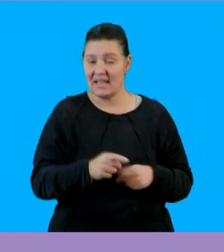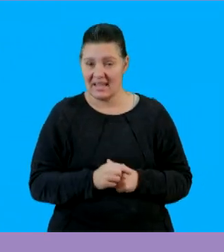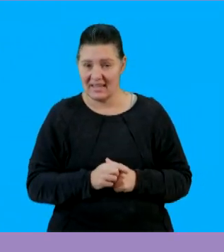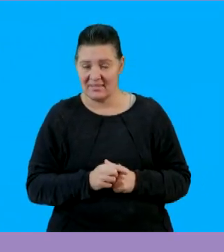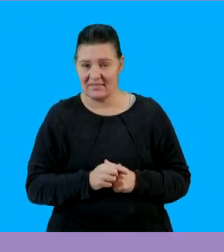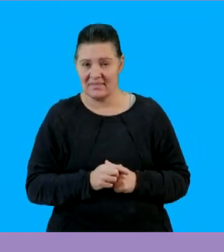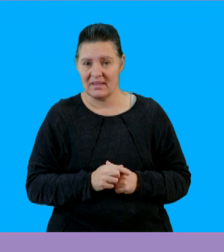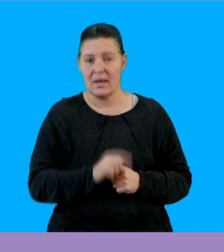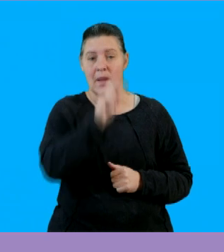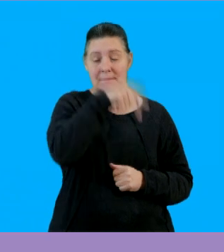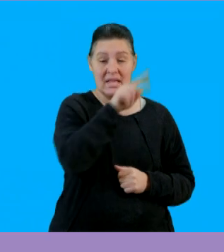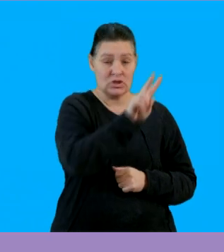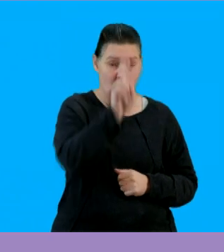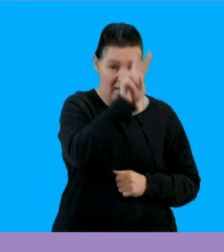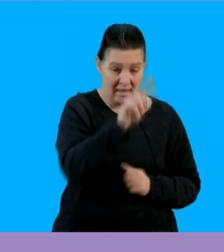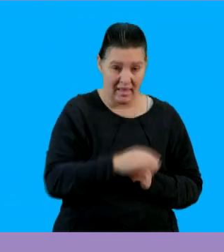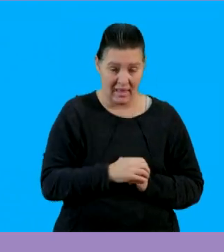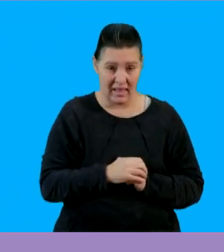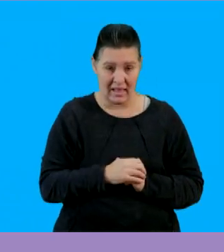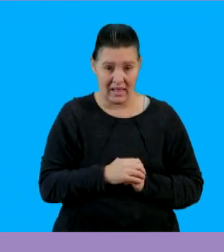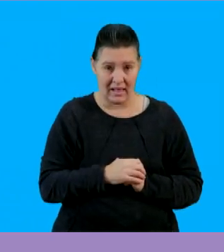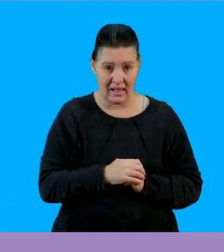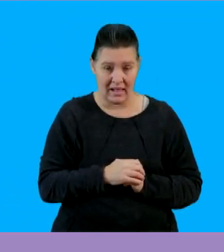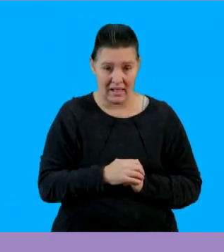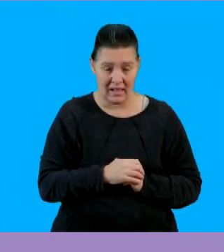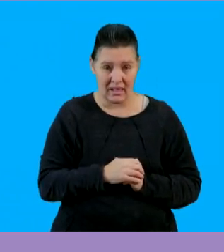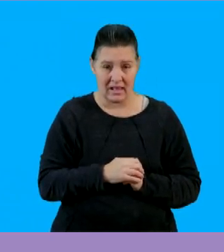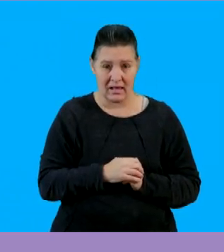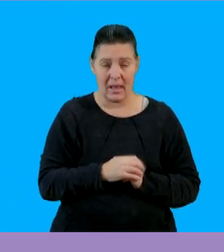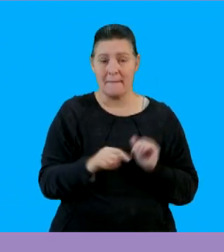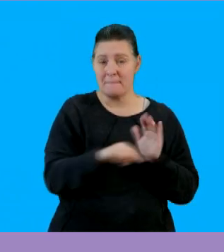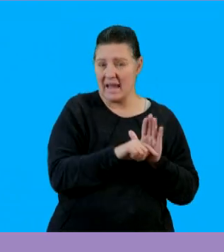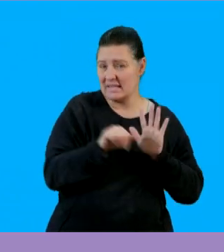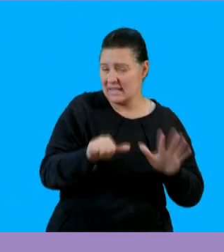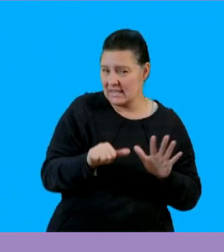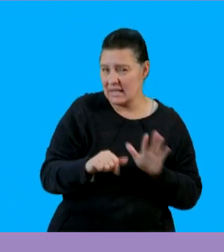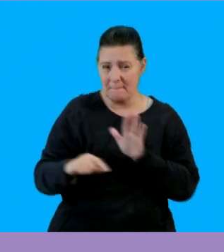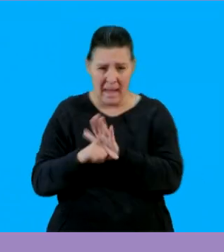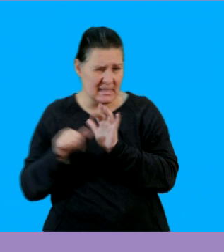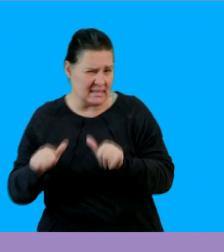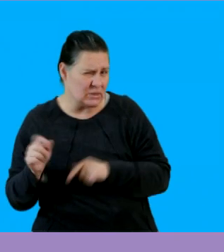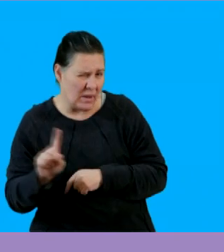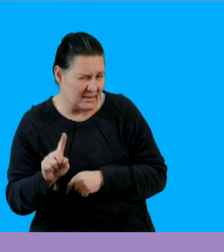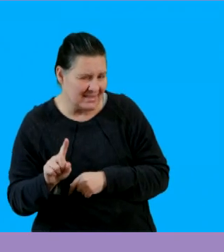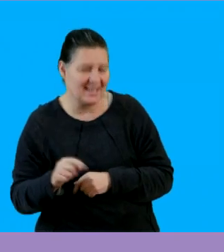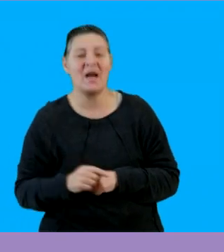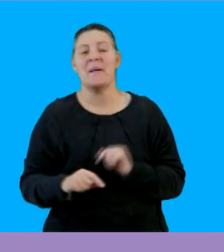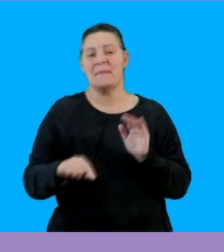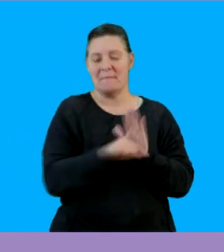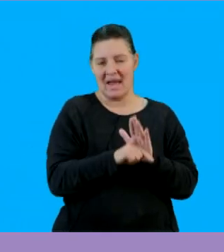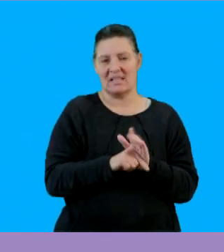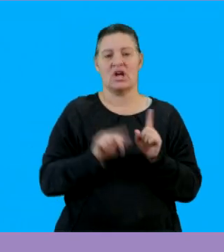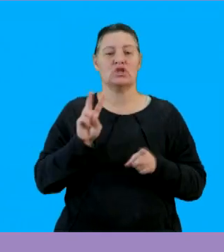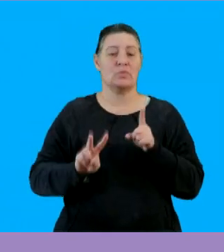our final answer is going to be p squared. What is a minus 6 minus